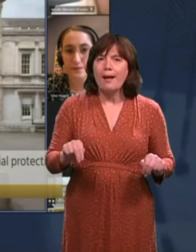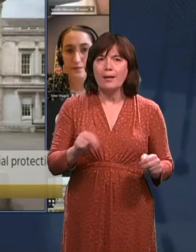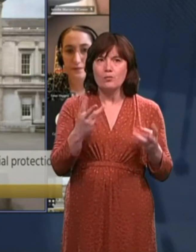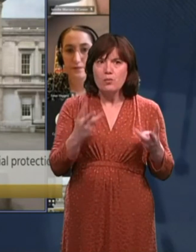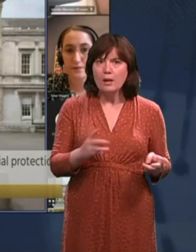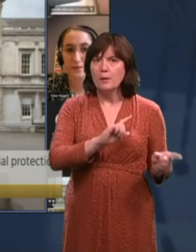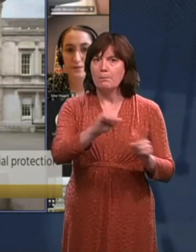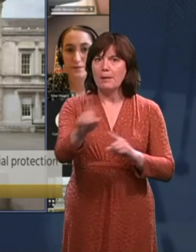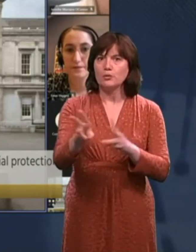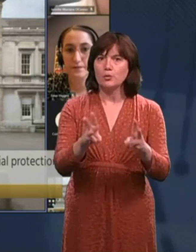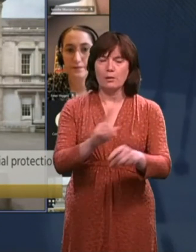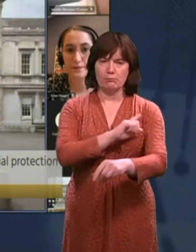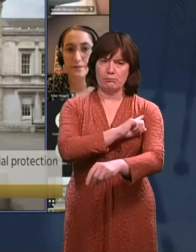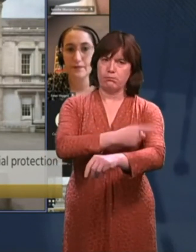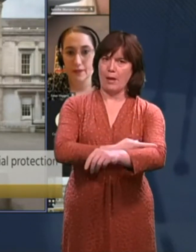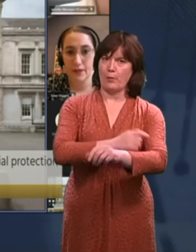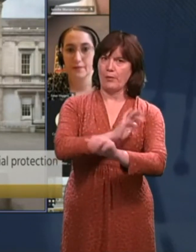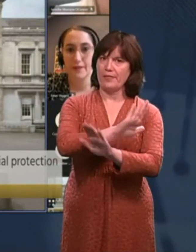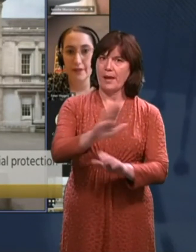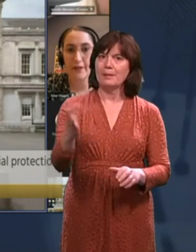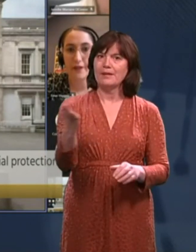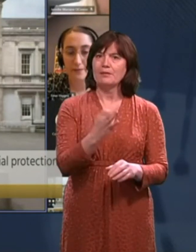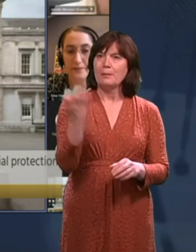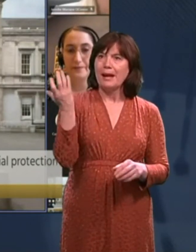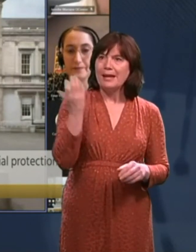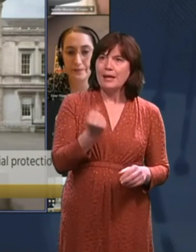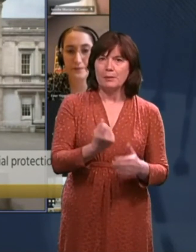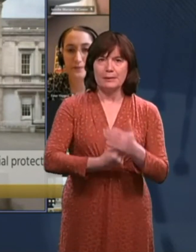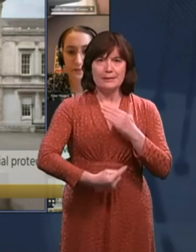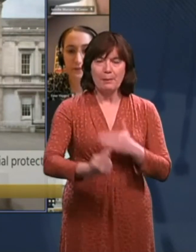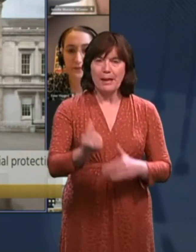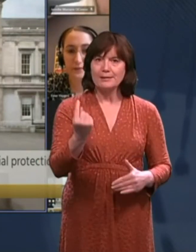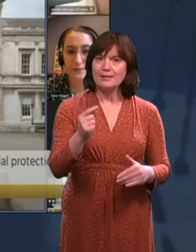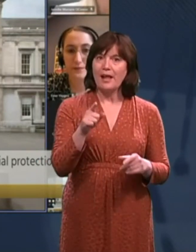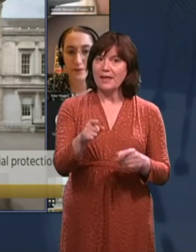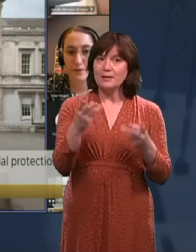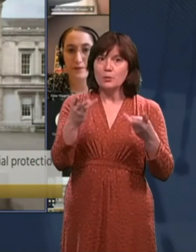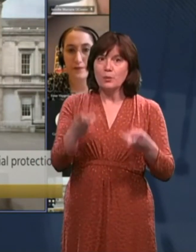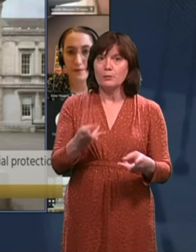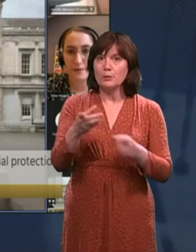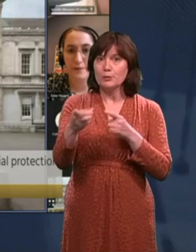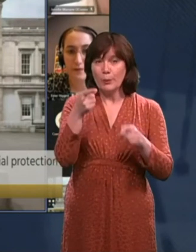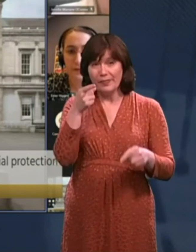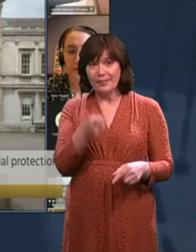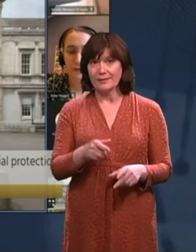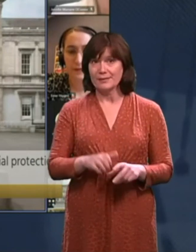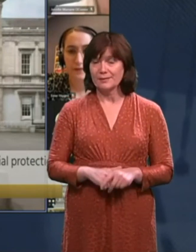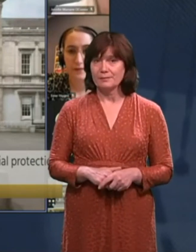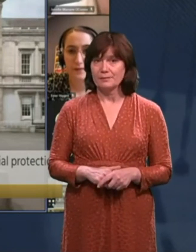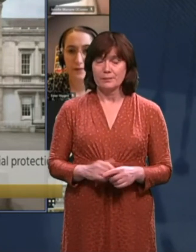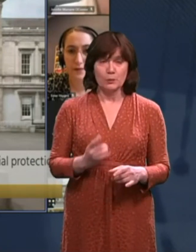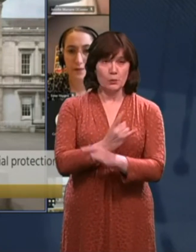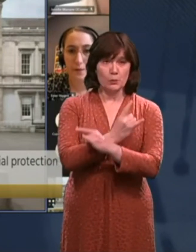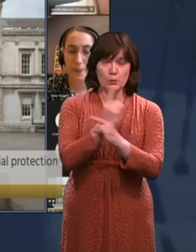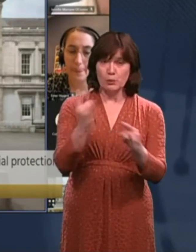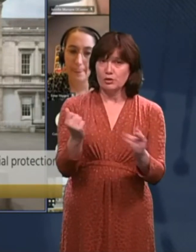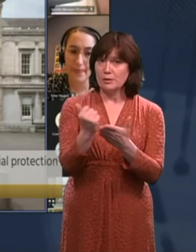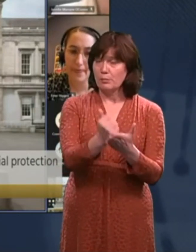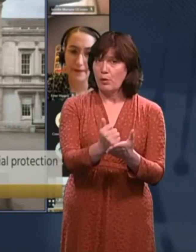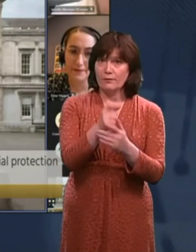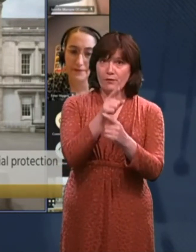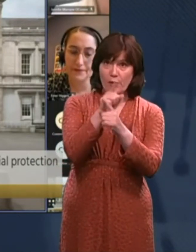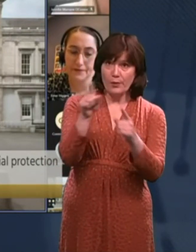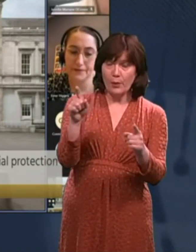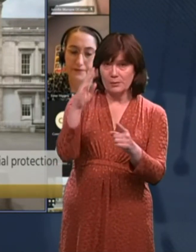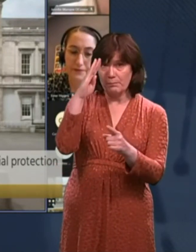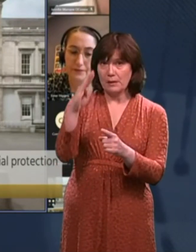because that empowers them. That gives them an income. It gives them an independence, and that's what we want to do. There's a huge support there for employers who